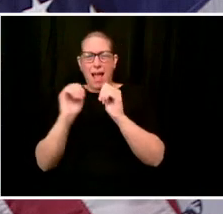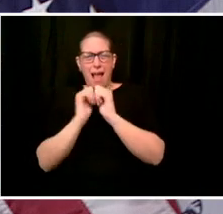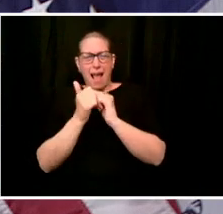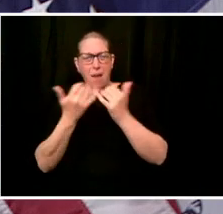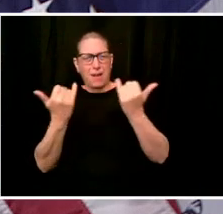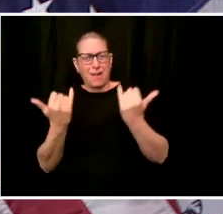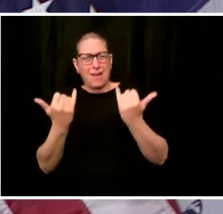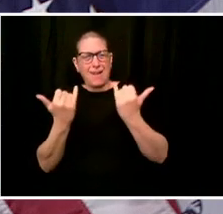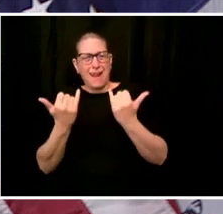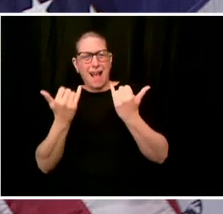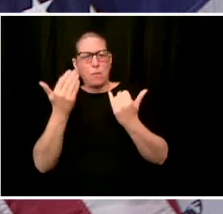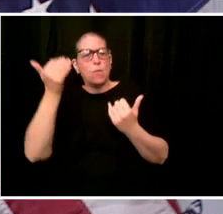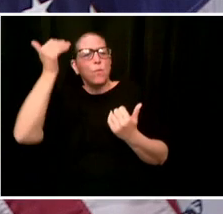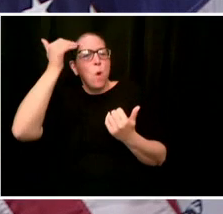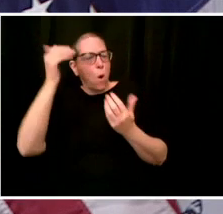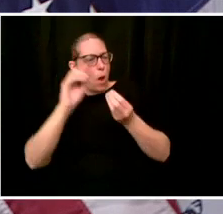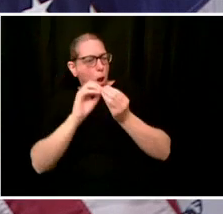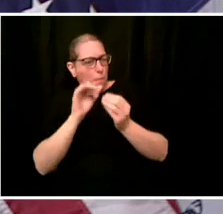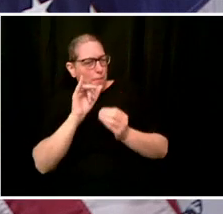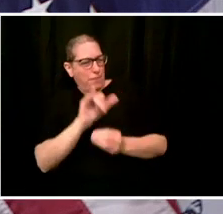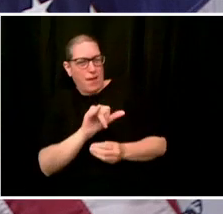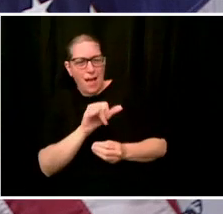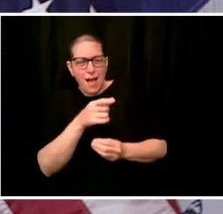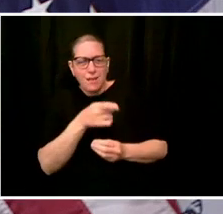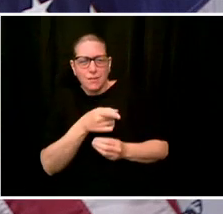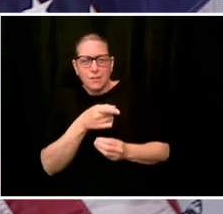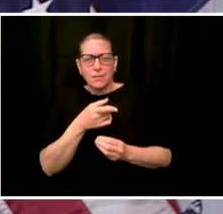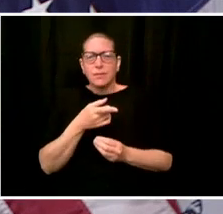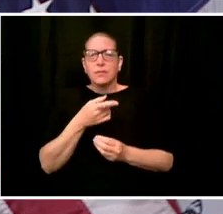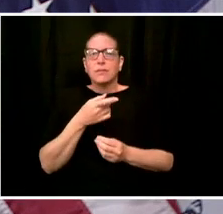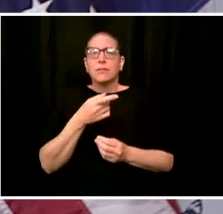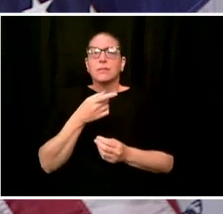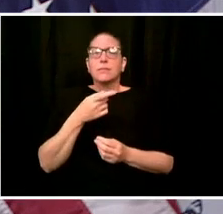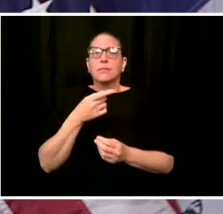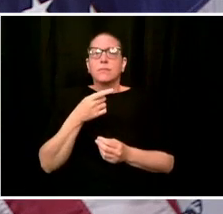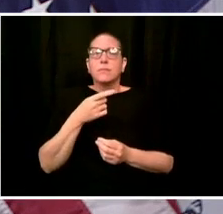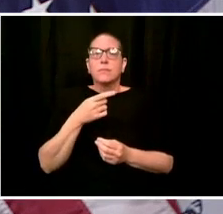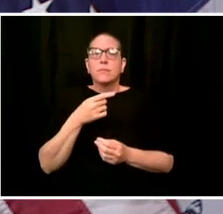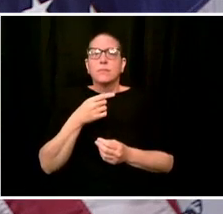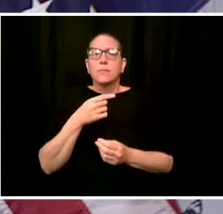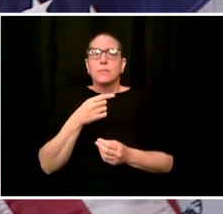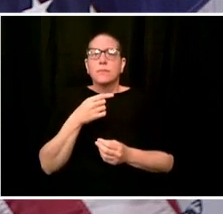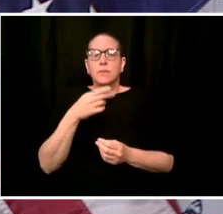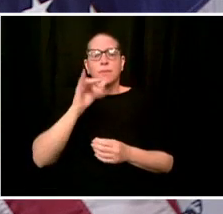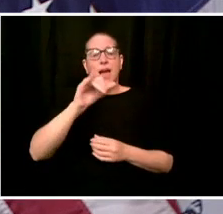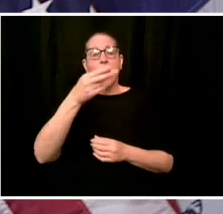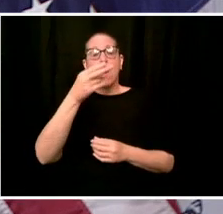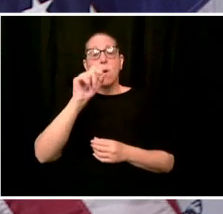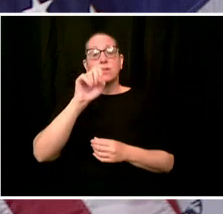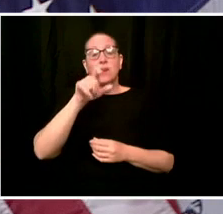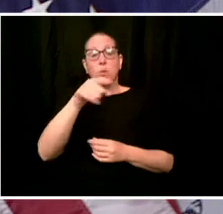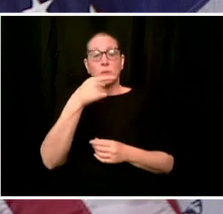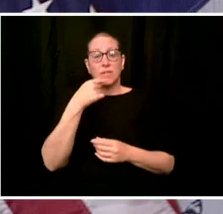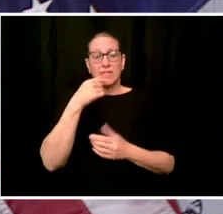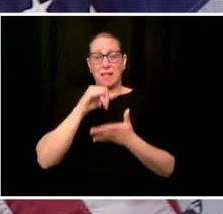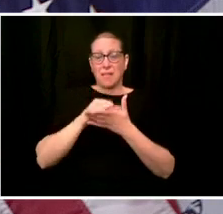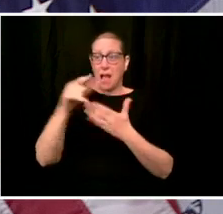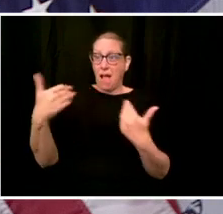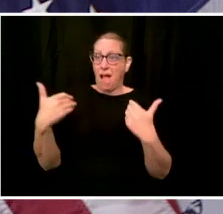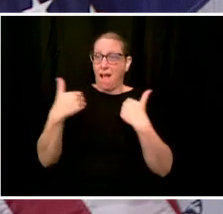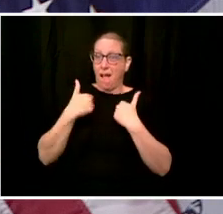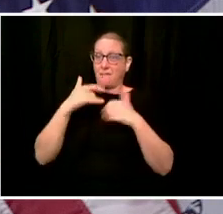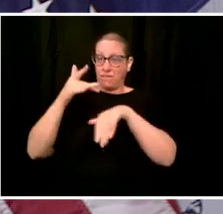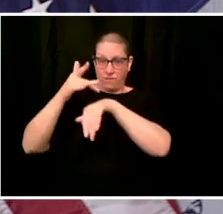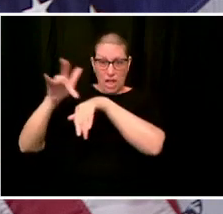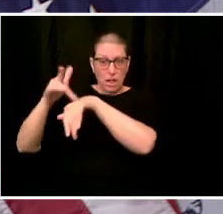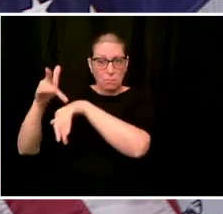more. Clearly, those that are wanting to be in a subway don't want to go to a shelter. Is there a route where they don't have to go through